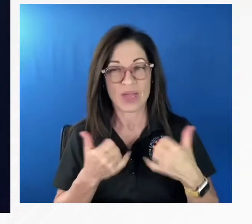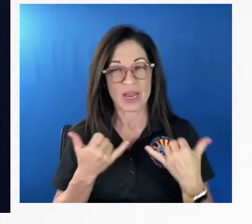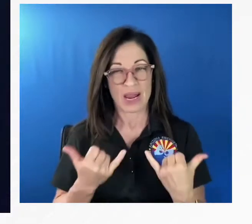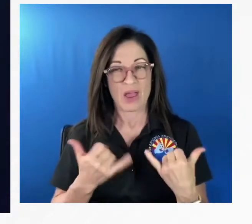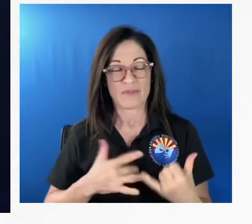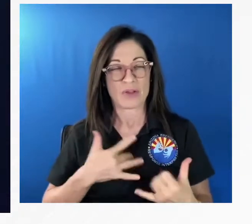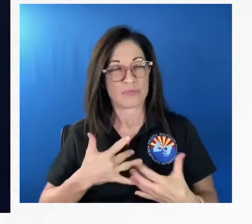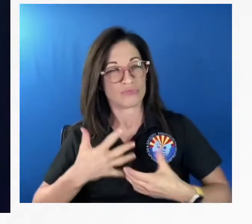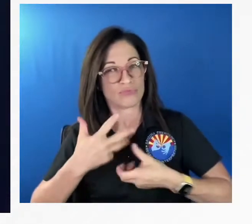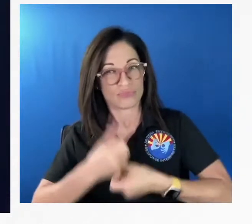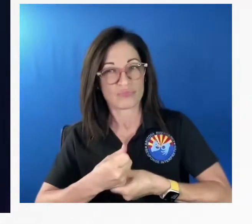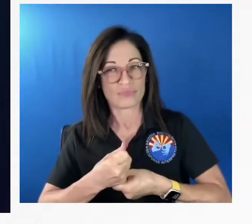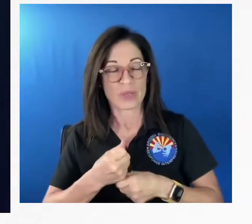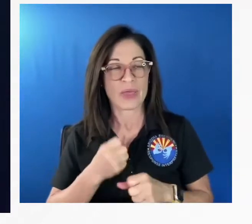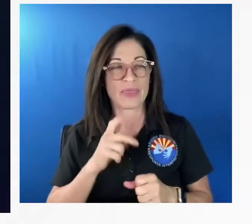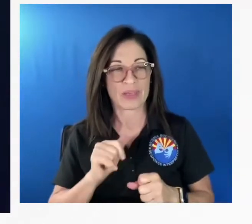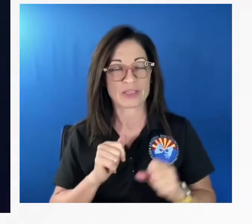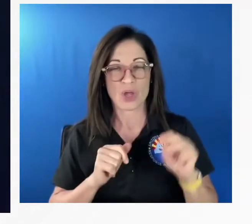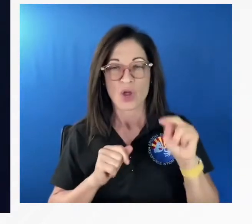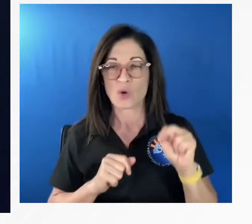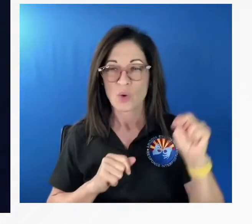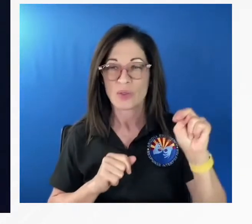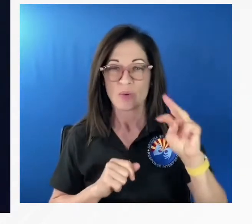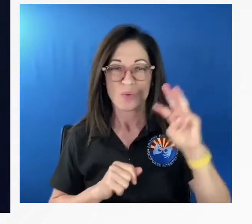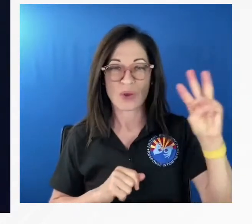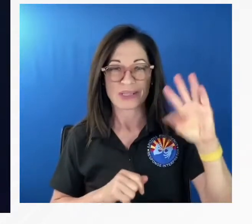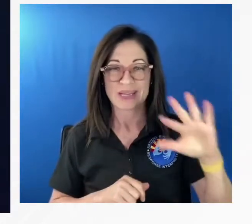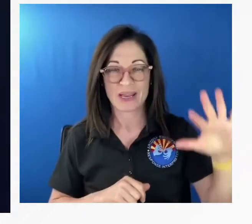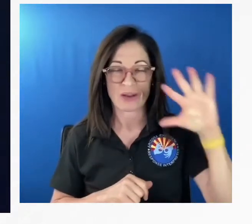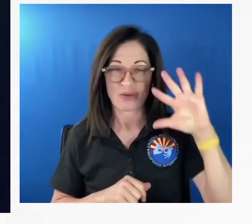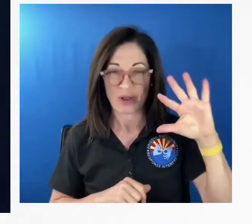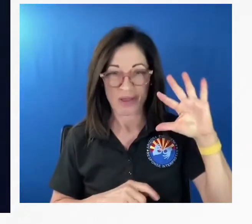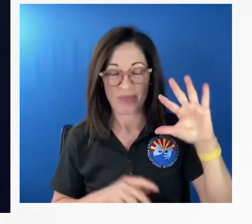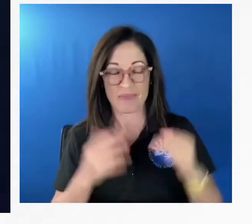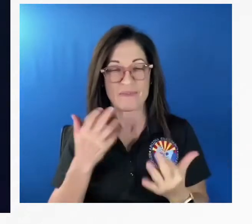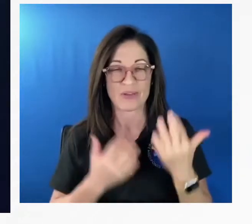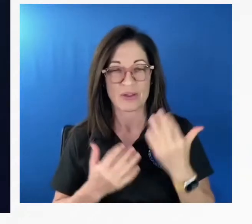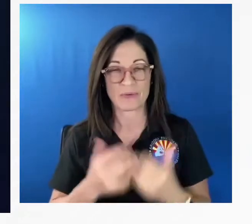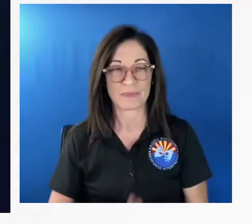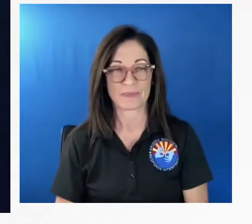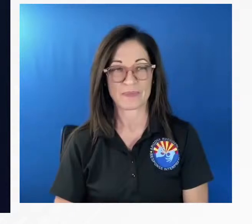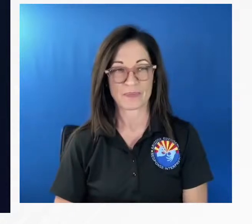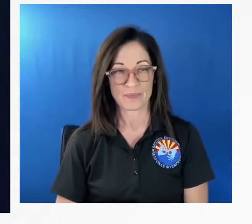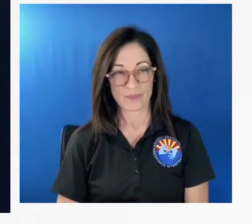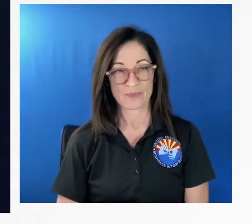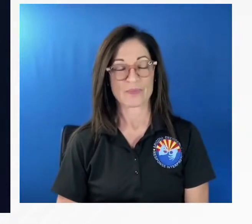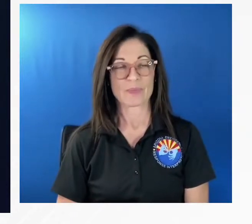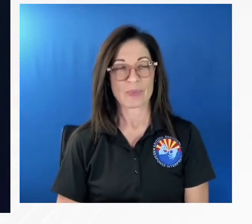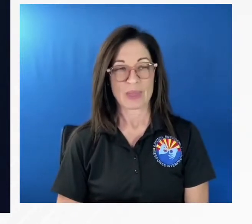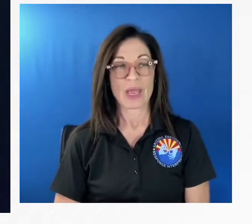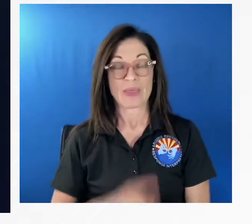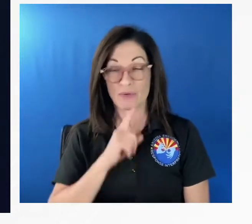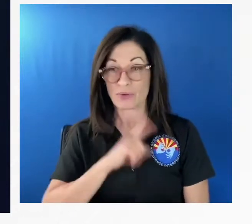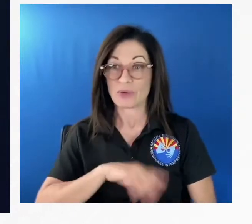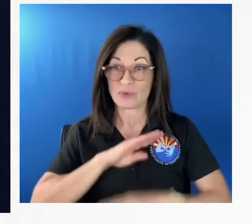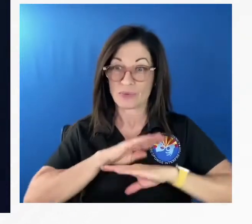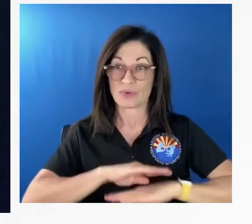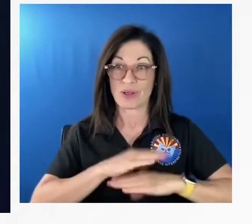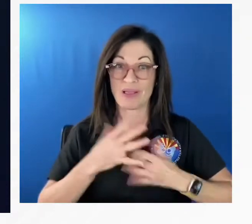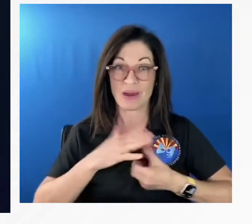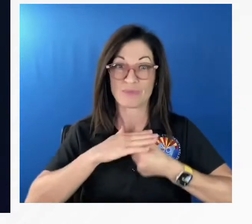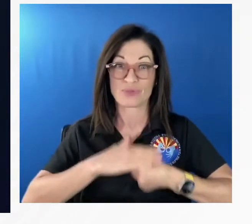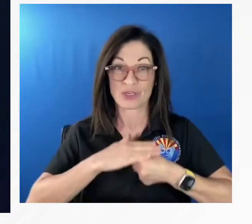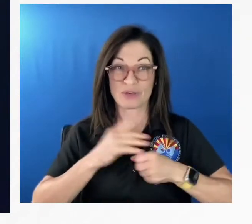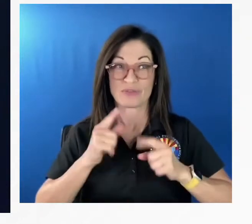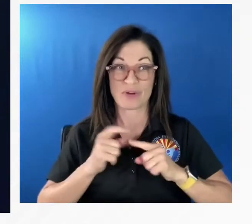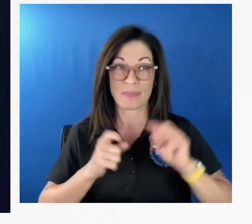really good about the northwest corner of this, which really relieves a lot of the pressure off the